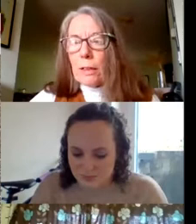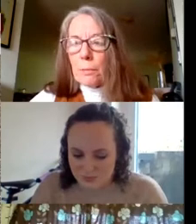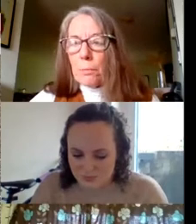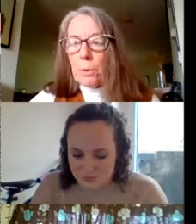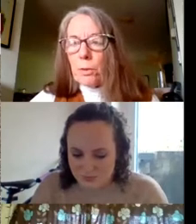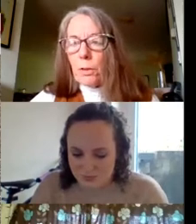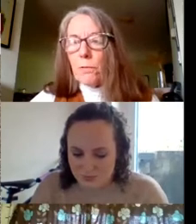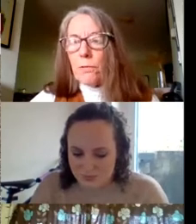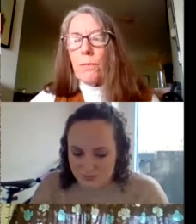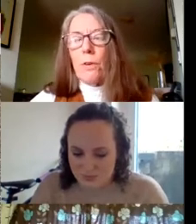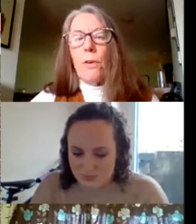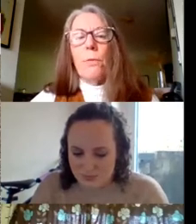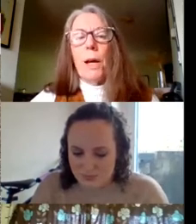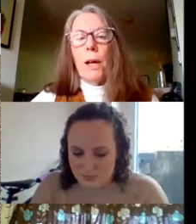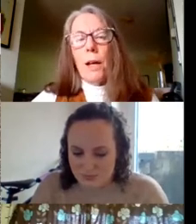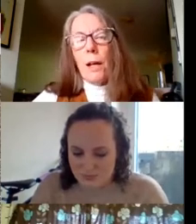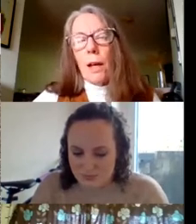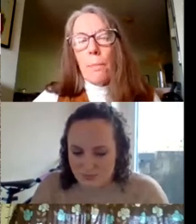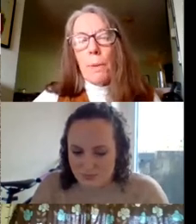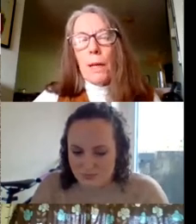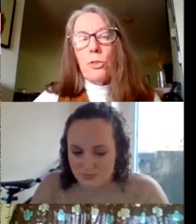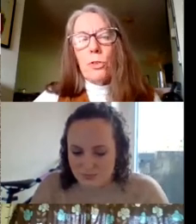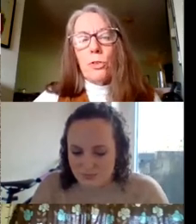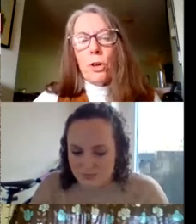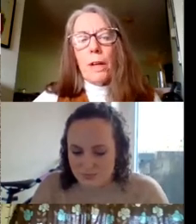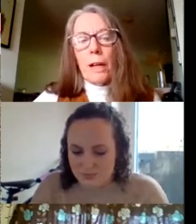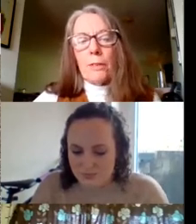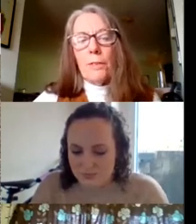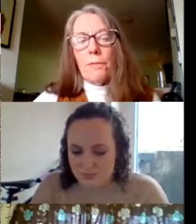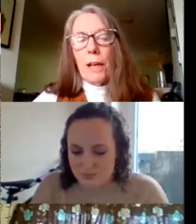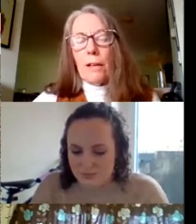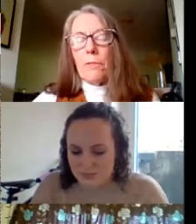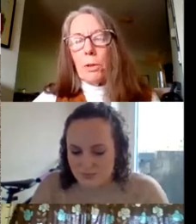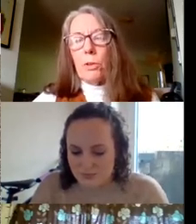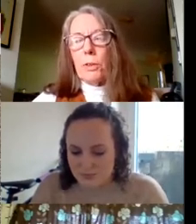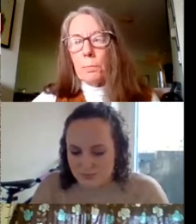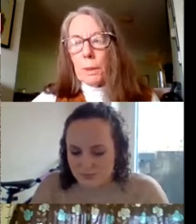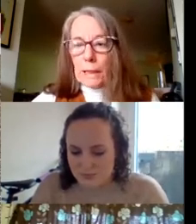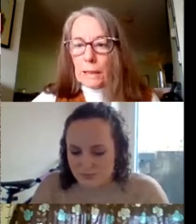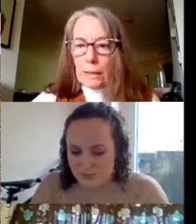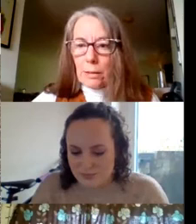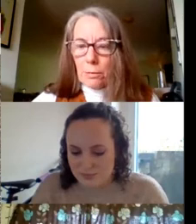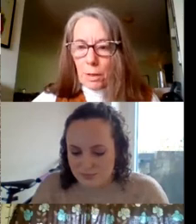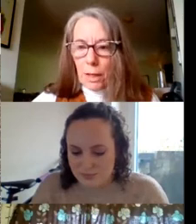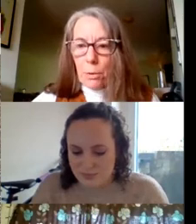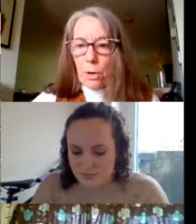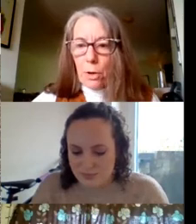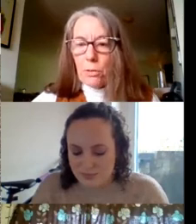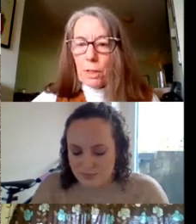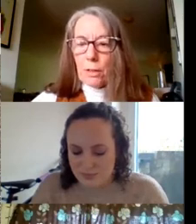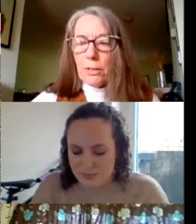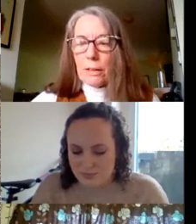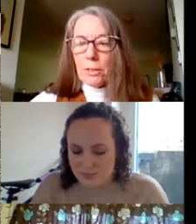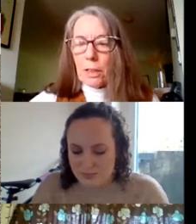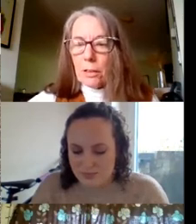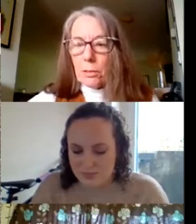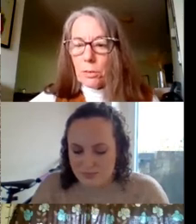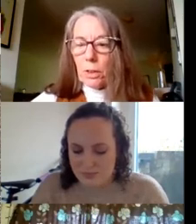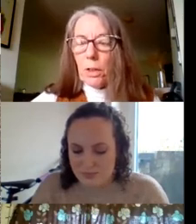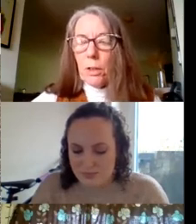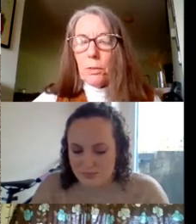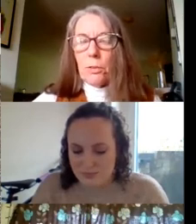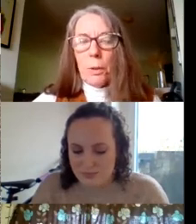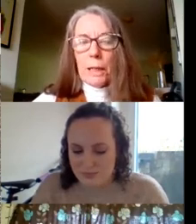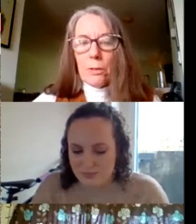other examples of where a patient's story has survived because it's been in embroidery, the